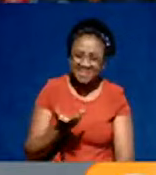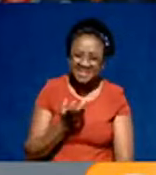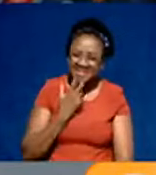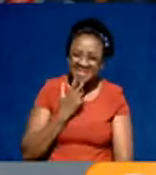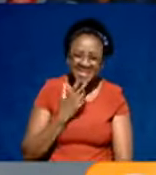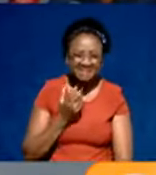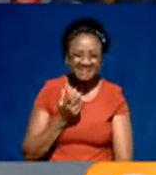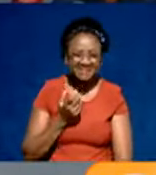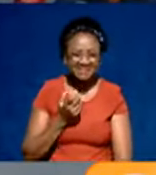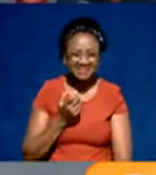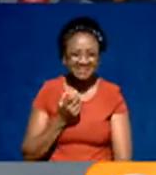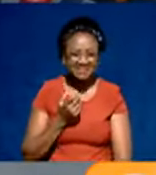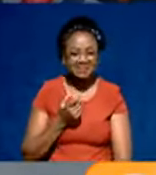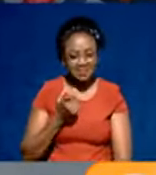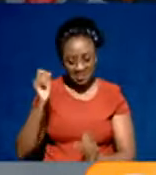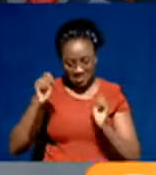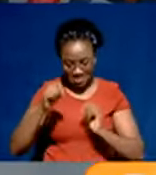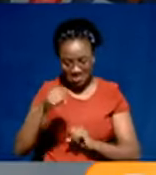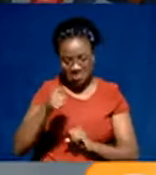Yeah, but I can agree.